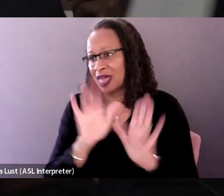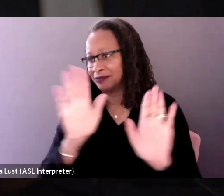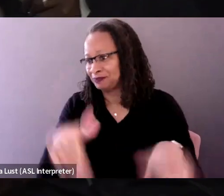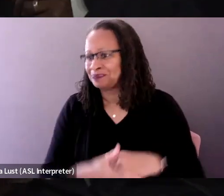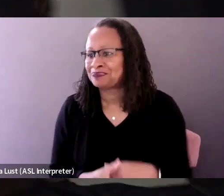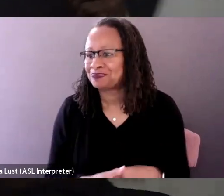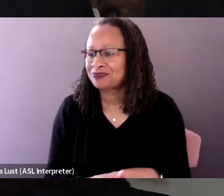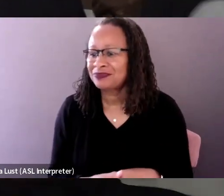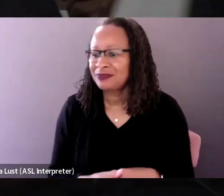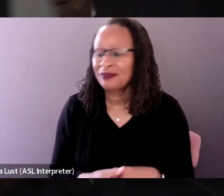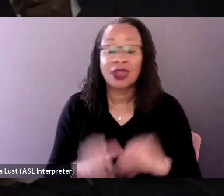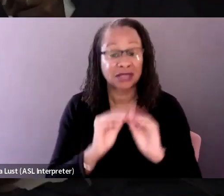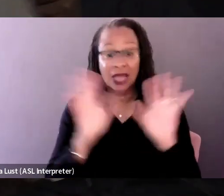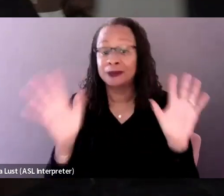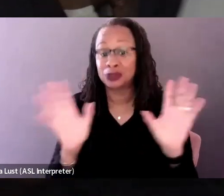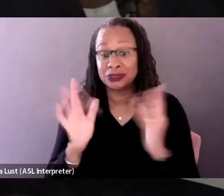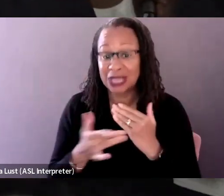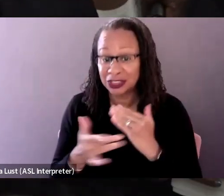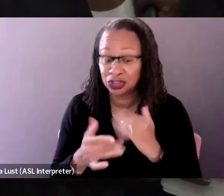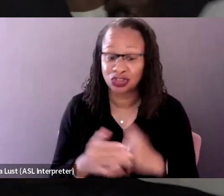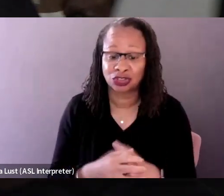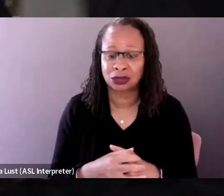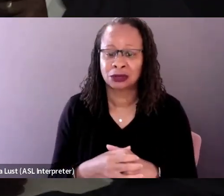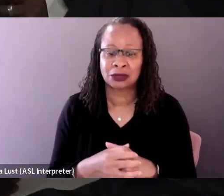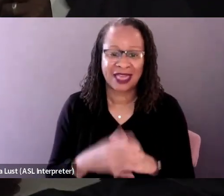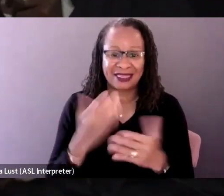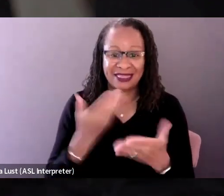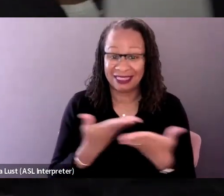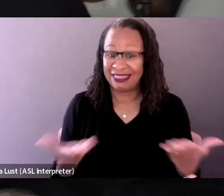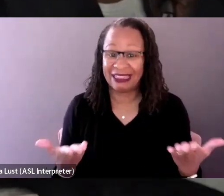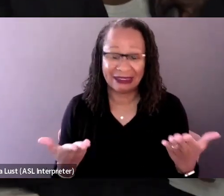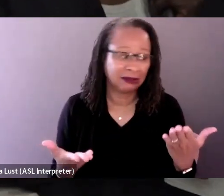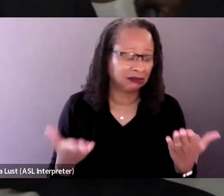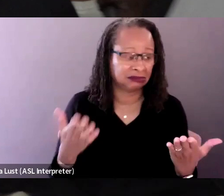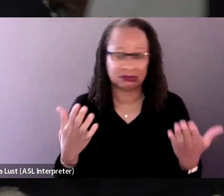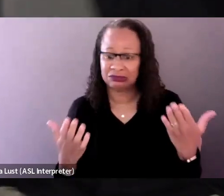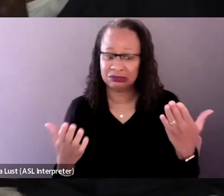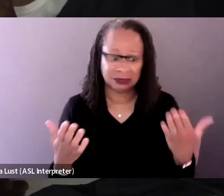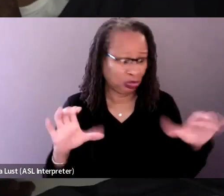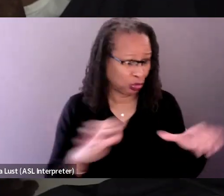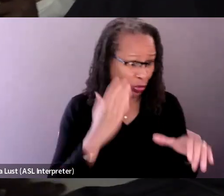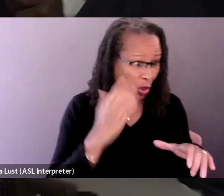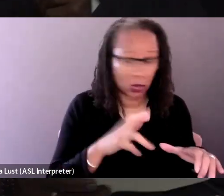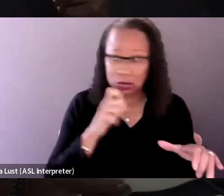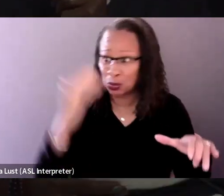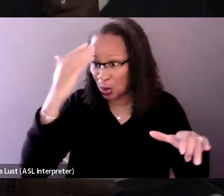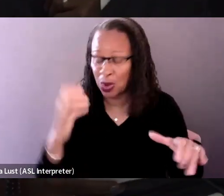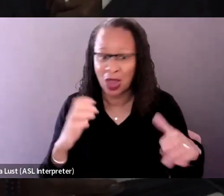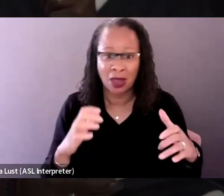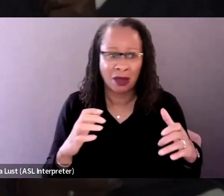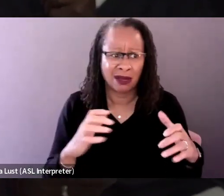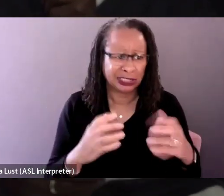that, the thing, that litmus test of do you know, don't know, are you going to just consume, or are you going to take control of it?